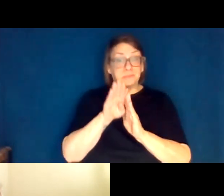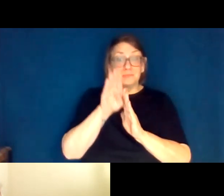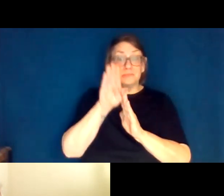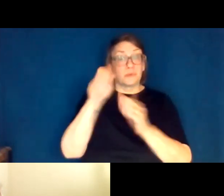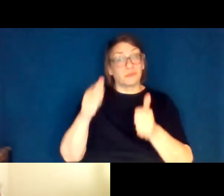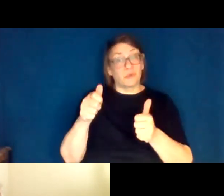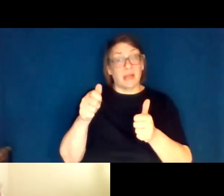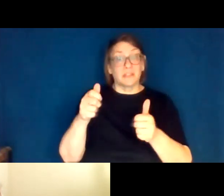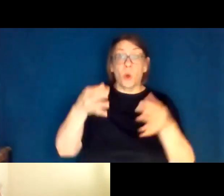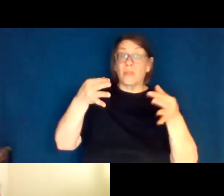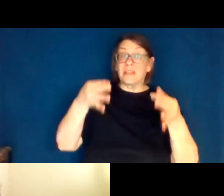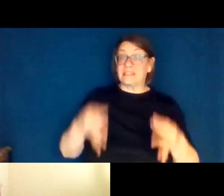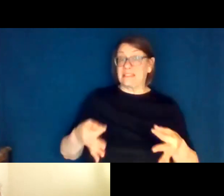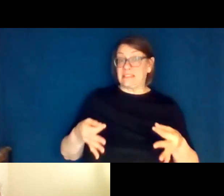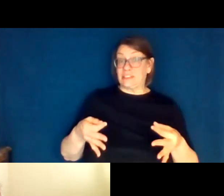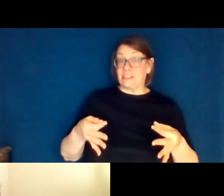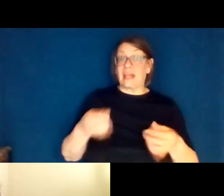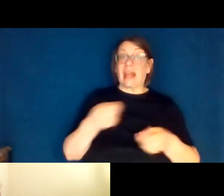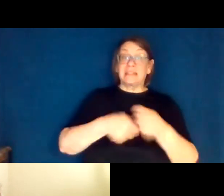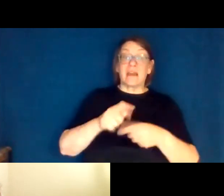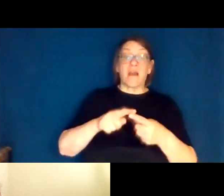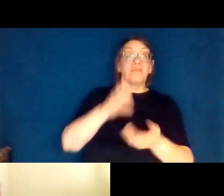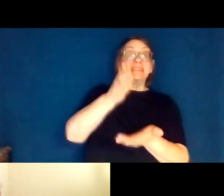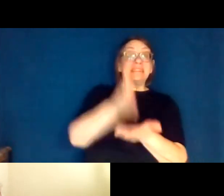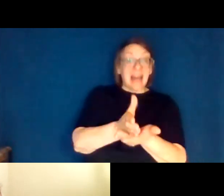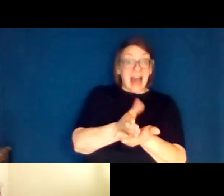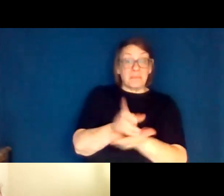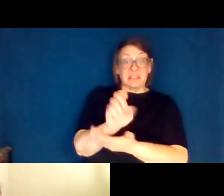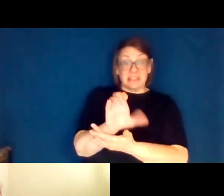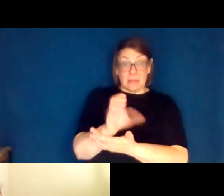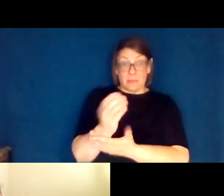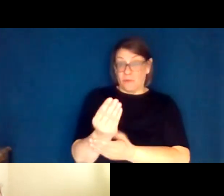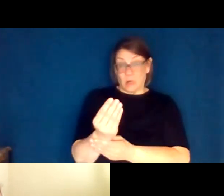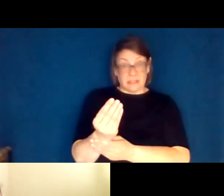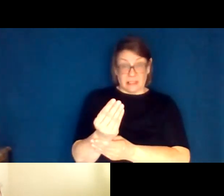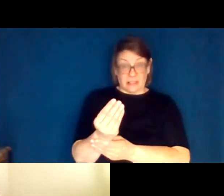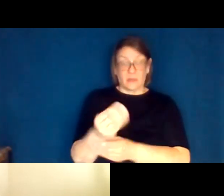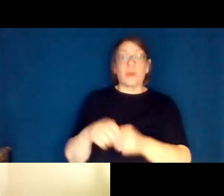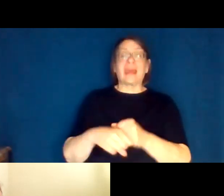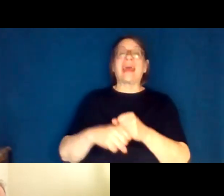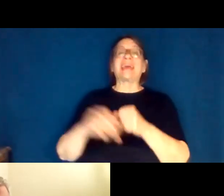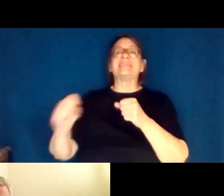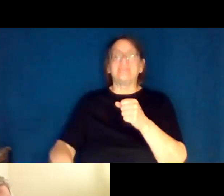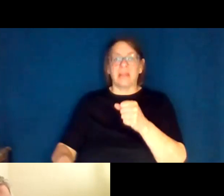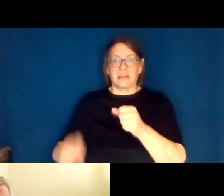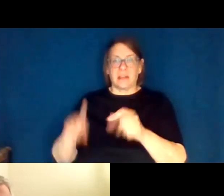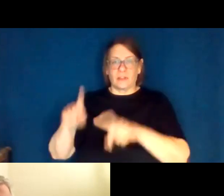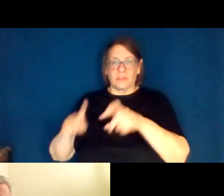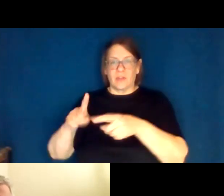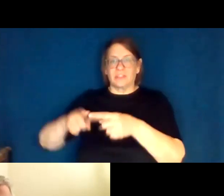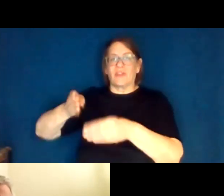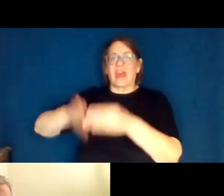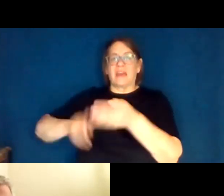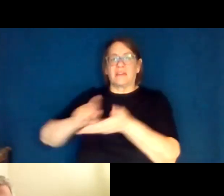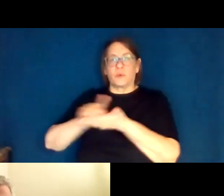the decision was, instead of stopping on December 14th, is extending that survey until the end of the week, which